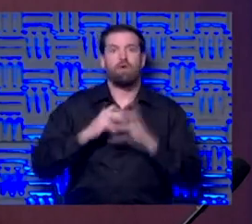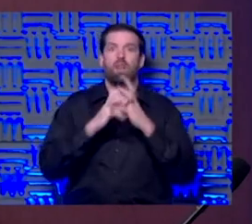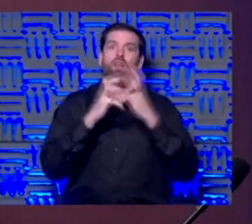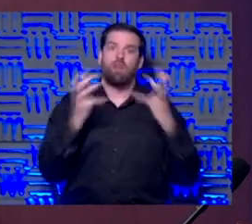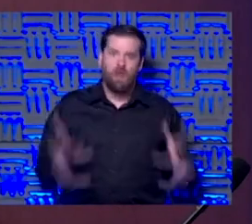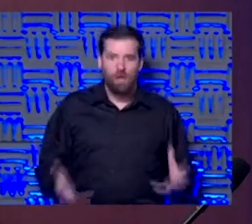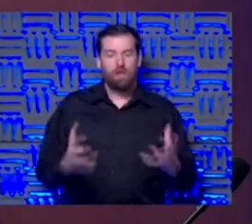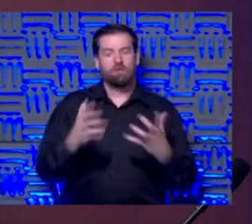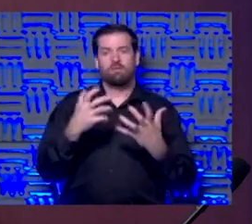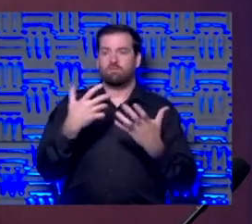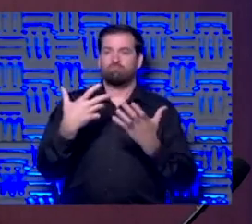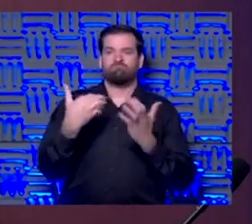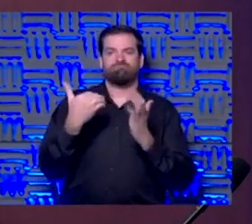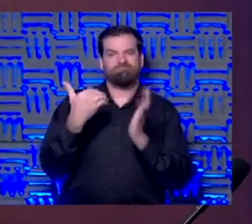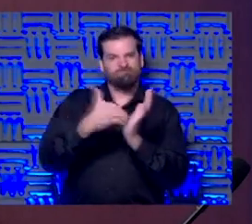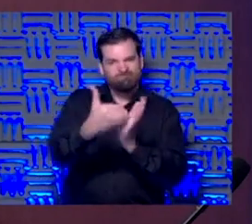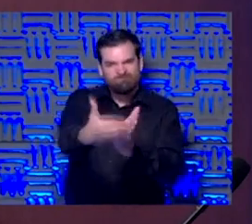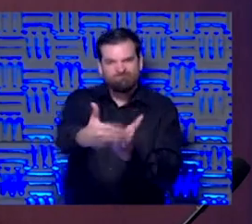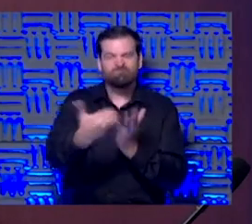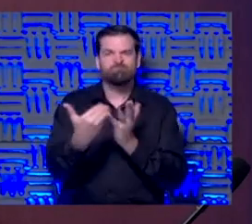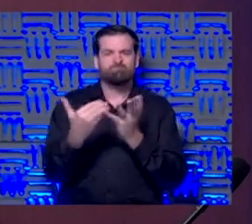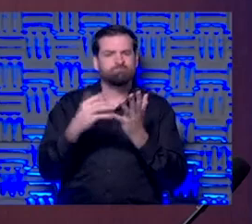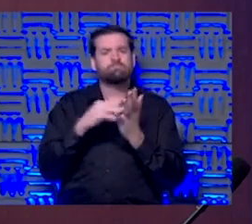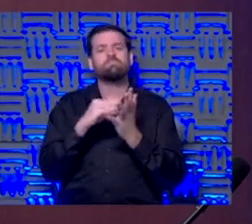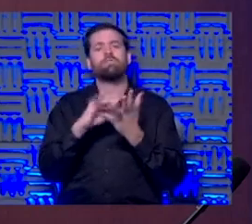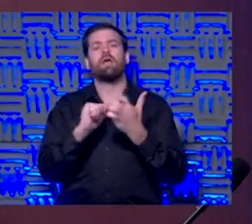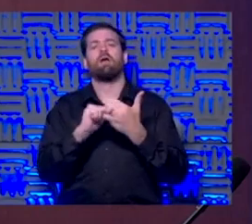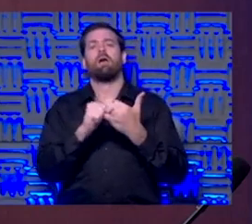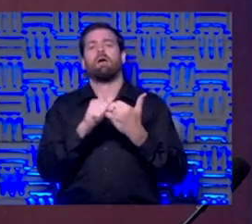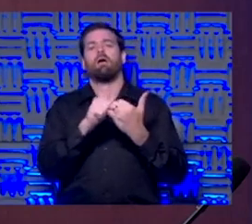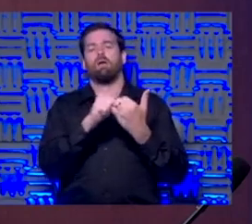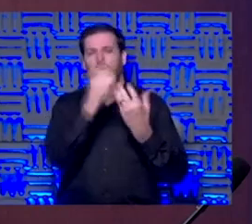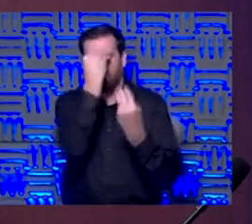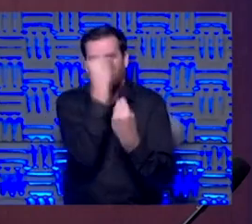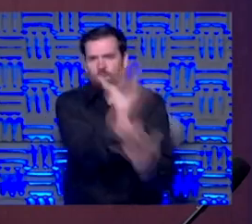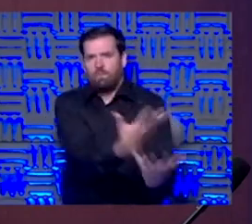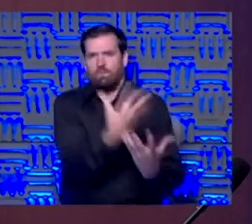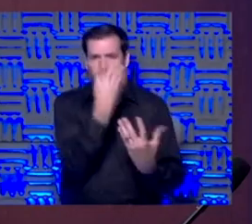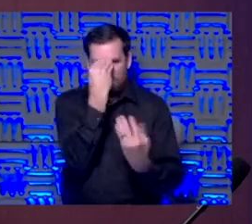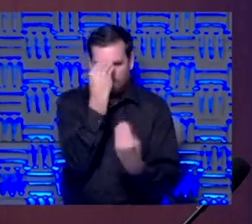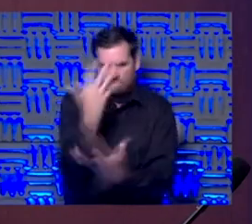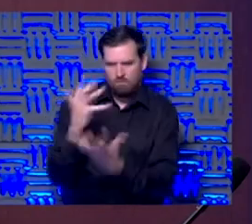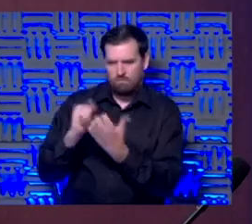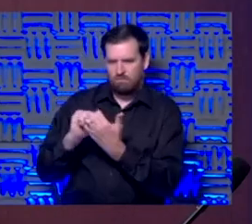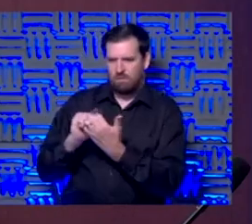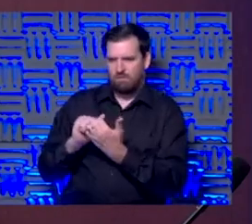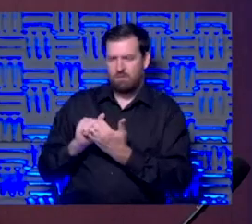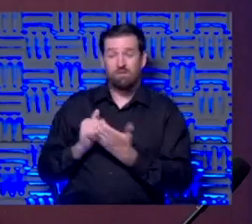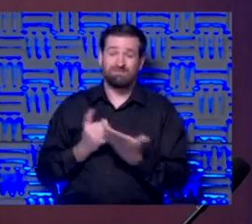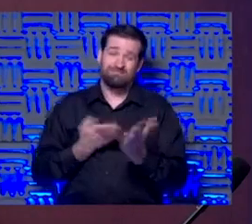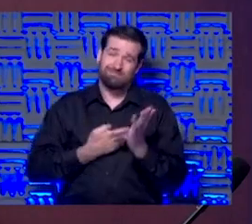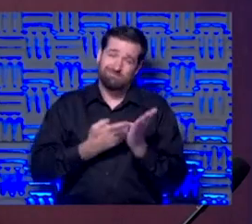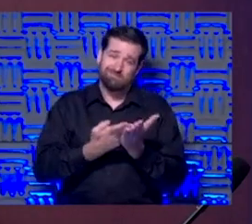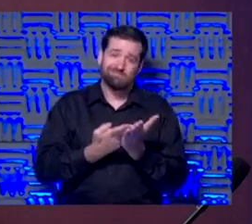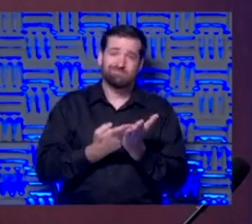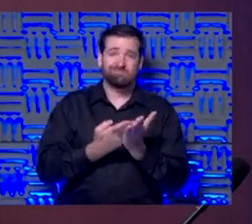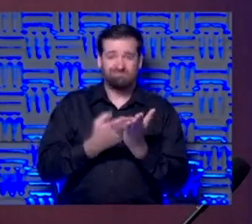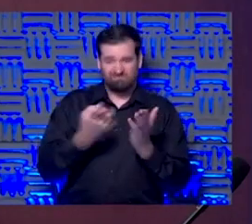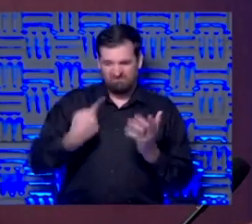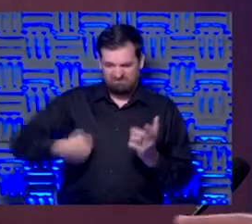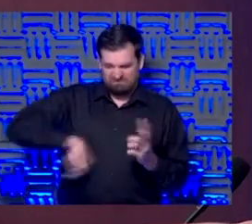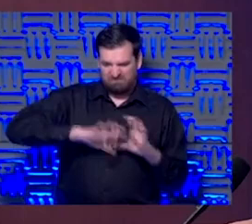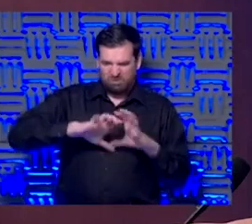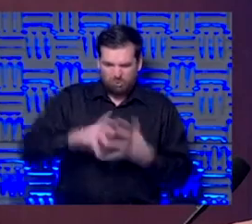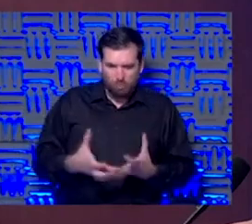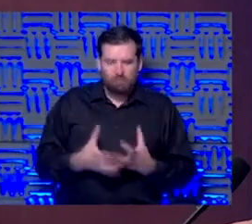know, just continually learn about how should we be messaging. And frankly, you know, all of these people on the task force, they have